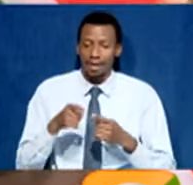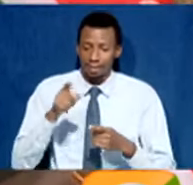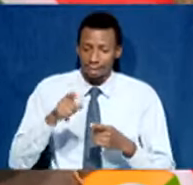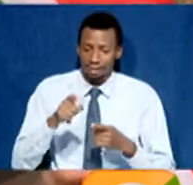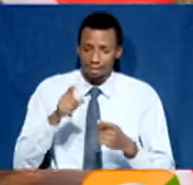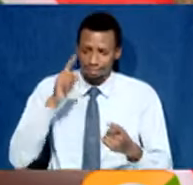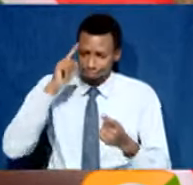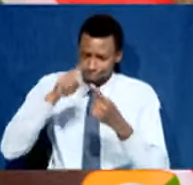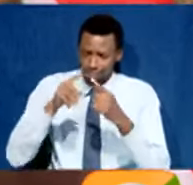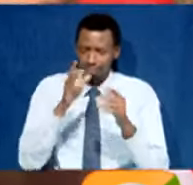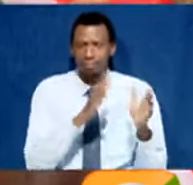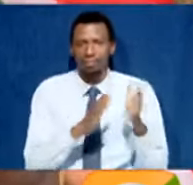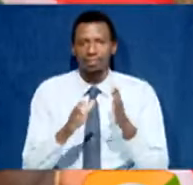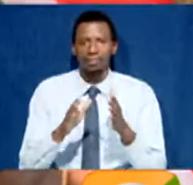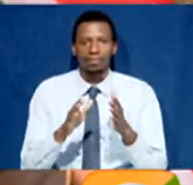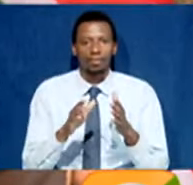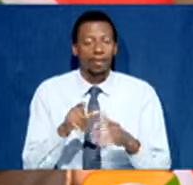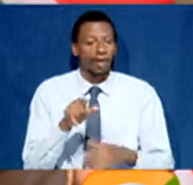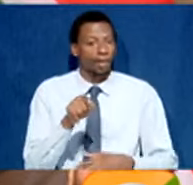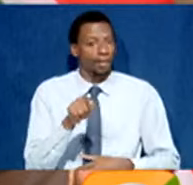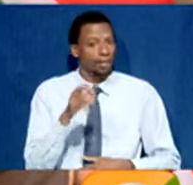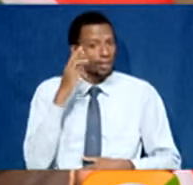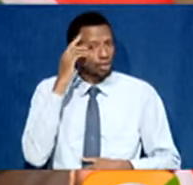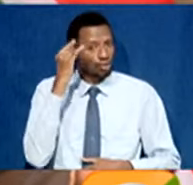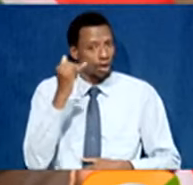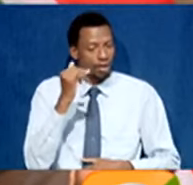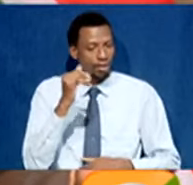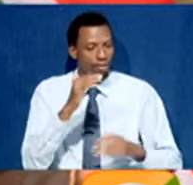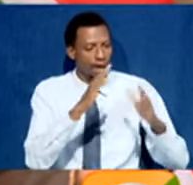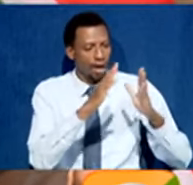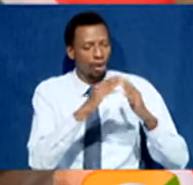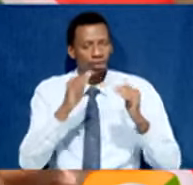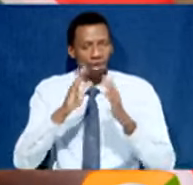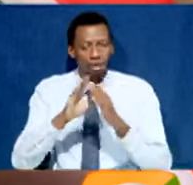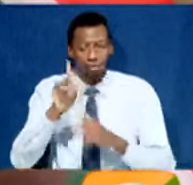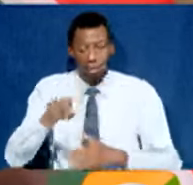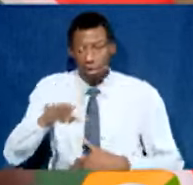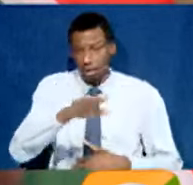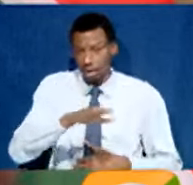That is why housing is one plank where we are going to create jobs.